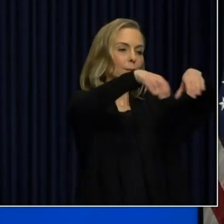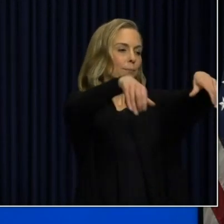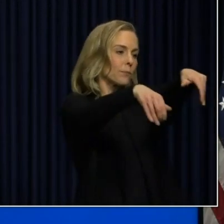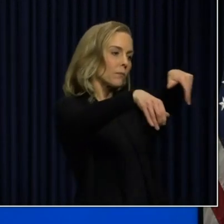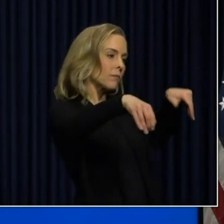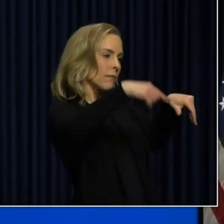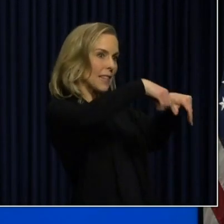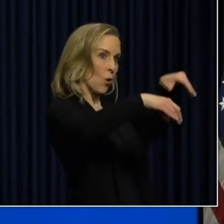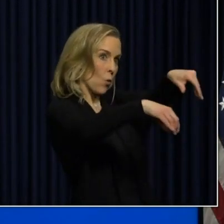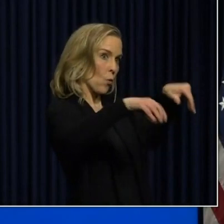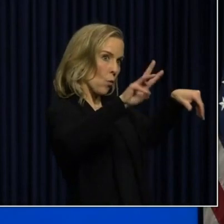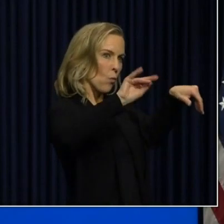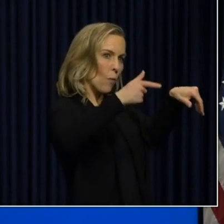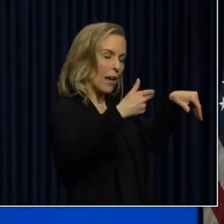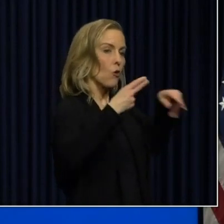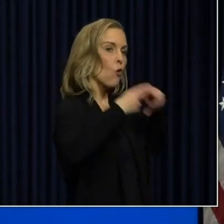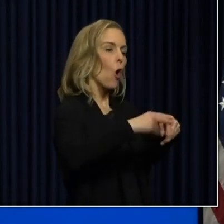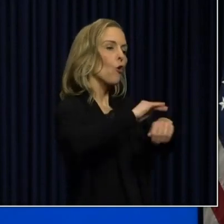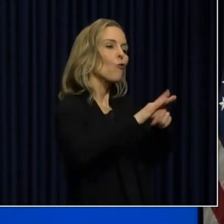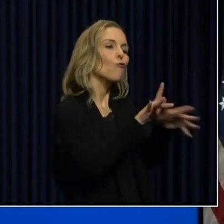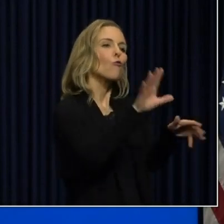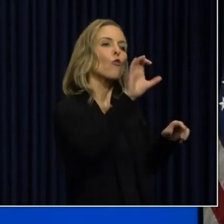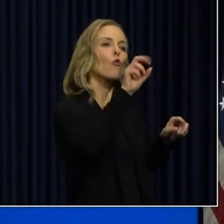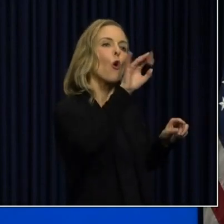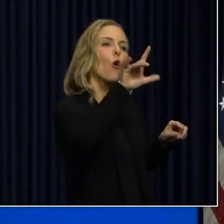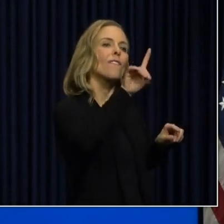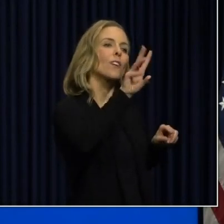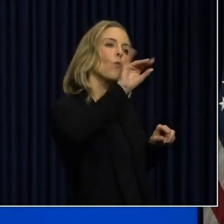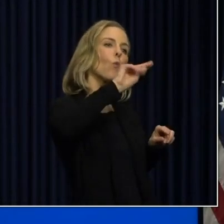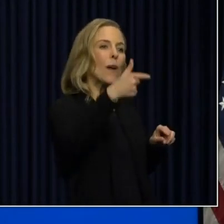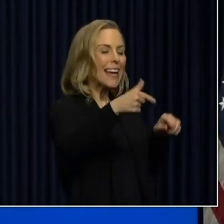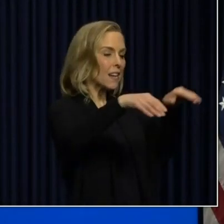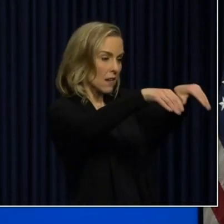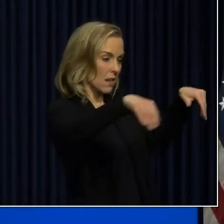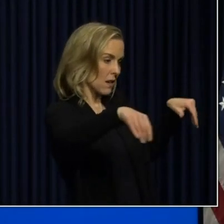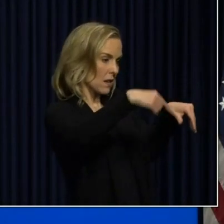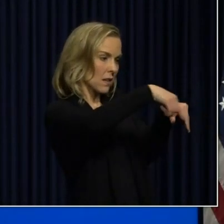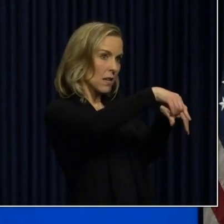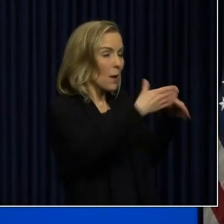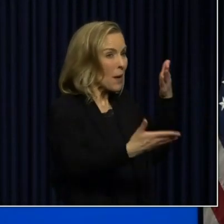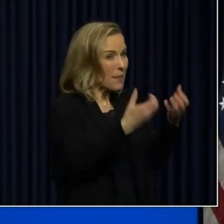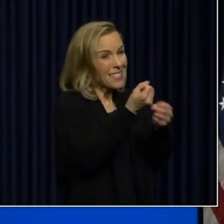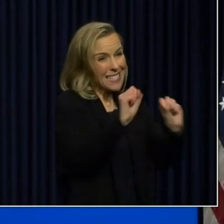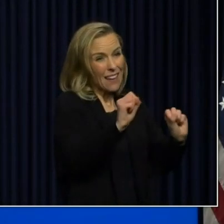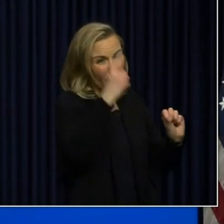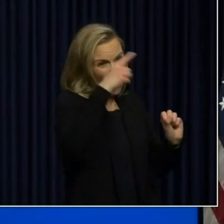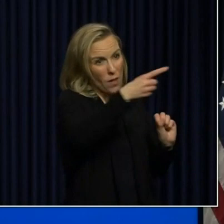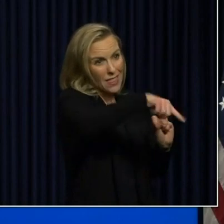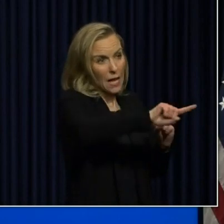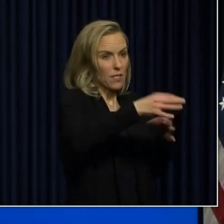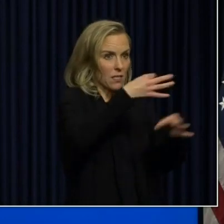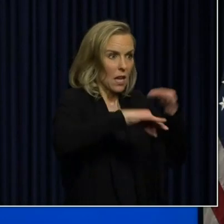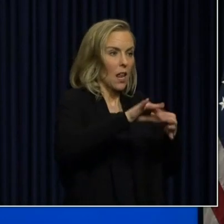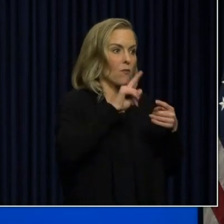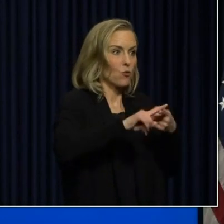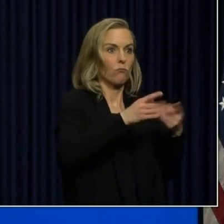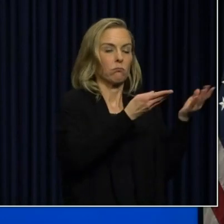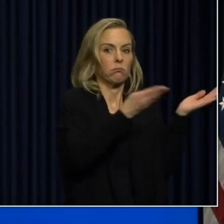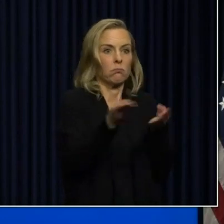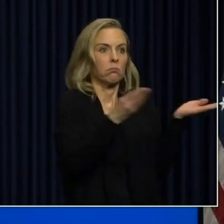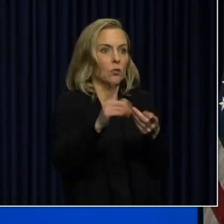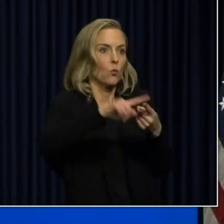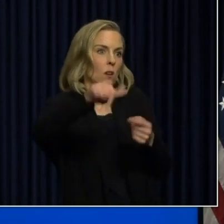thing for them. And so it's every single one is different, but certainly